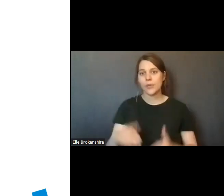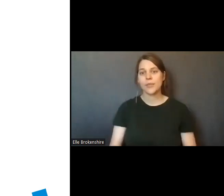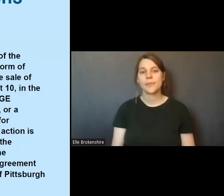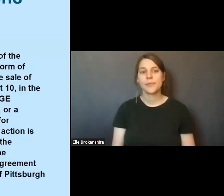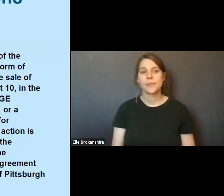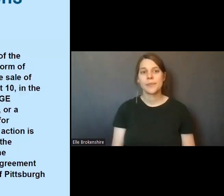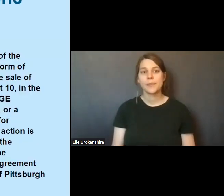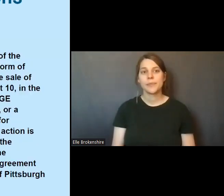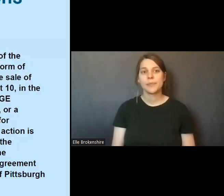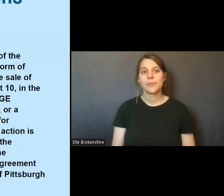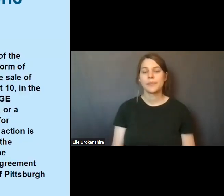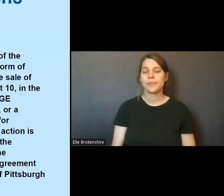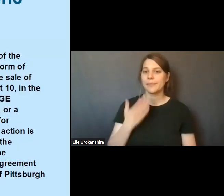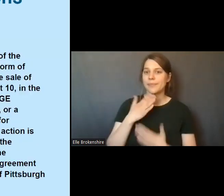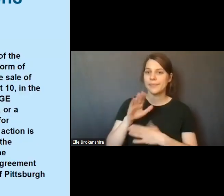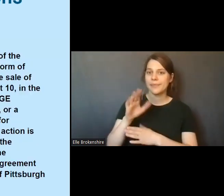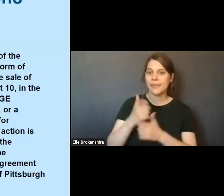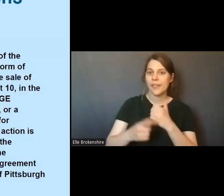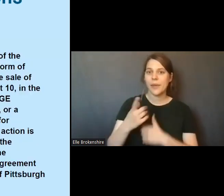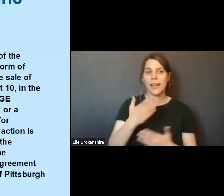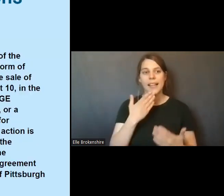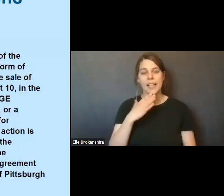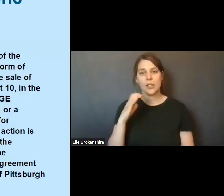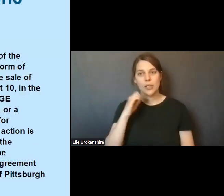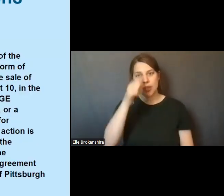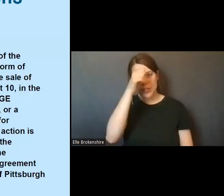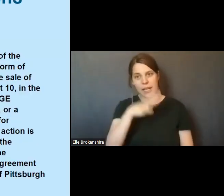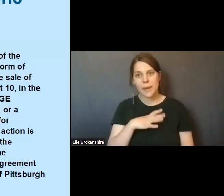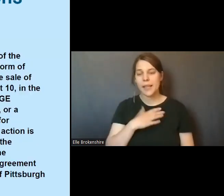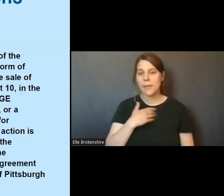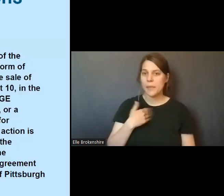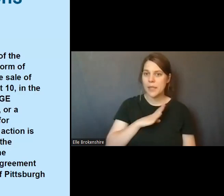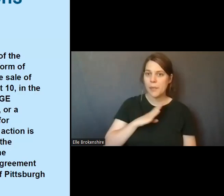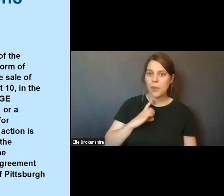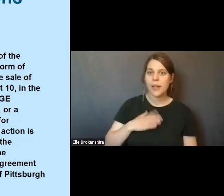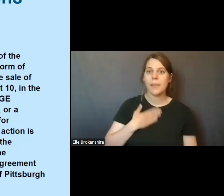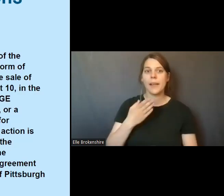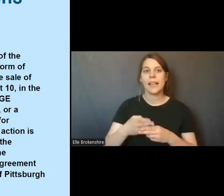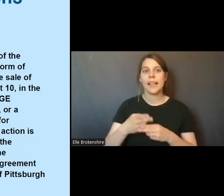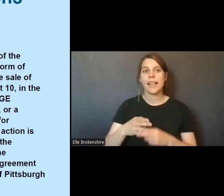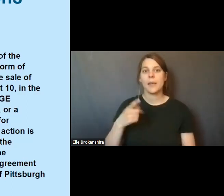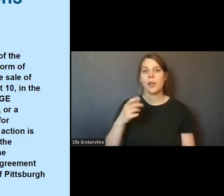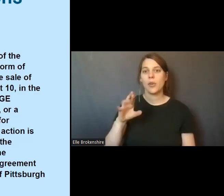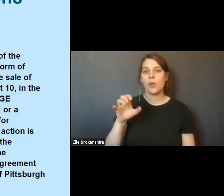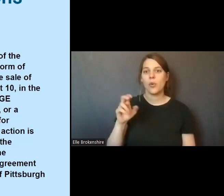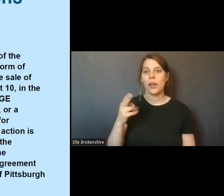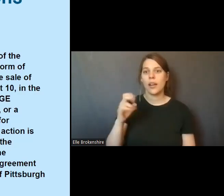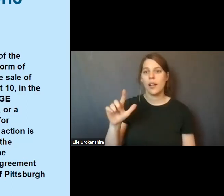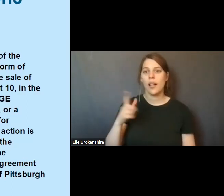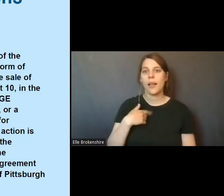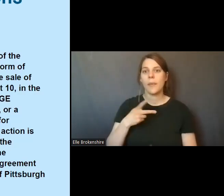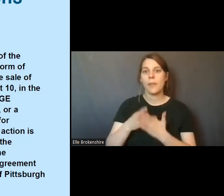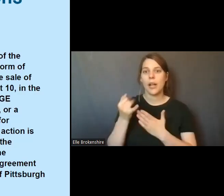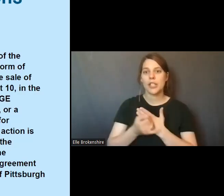Thank you. Good afternoon, all. Thank you, Chairman and members of the board. My name is Gordon Hall. I'm a project manager with Development